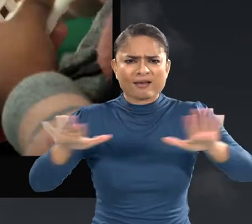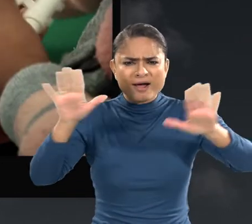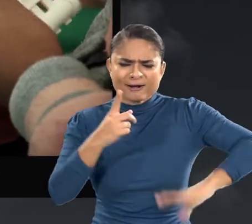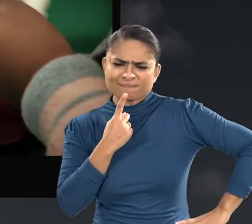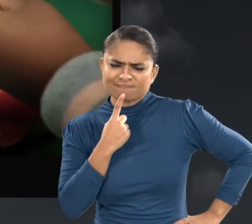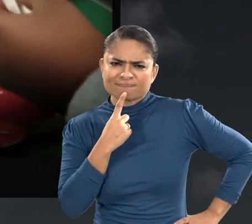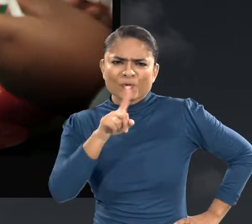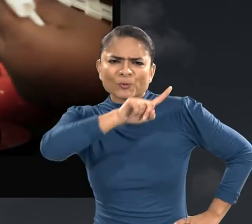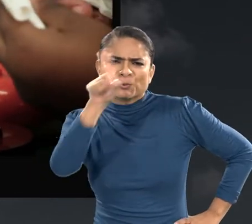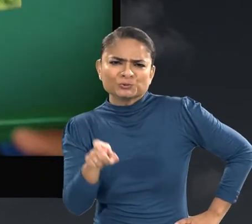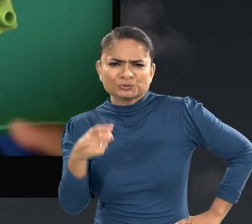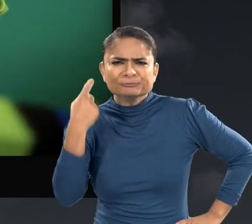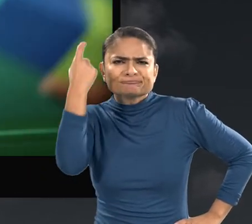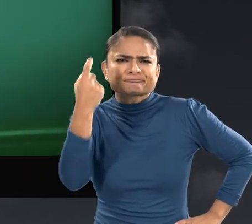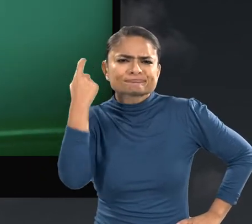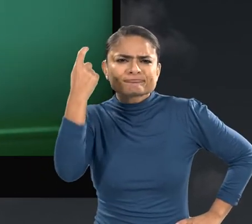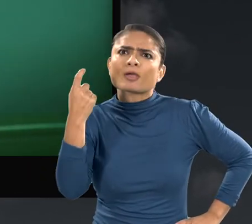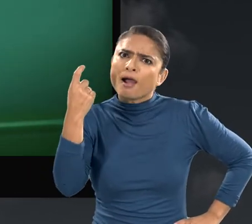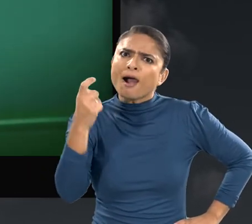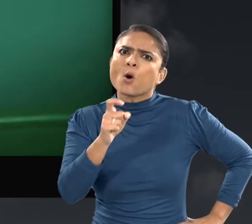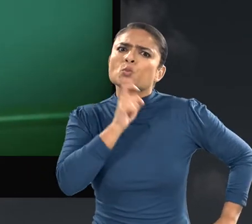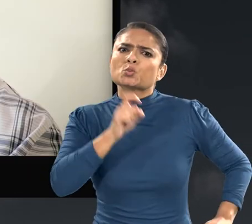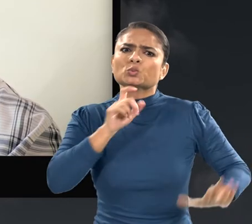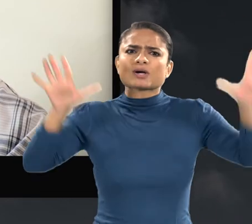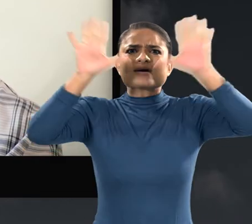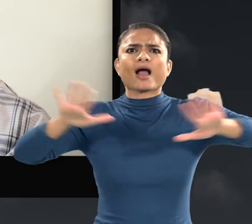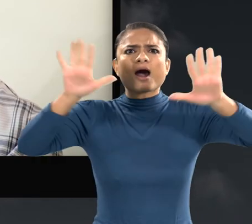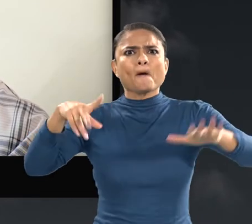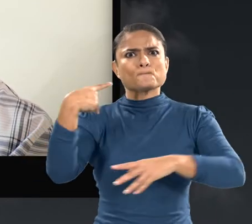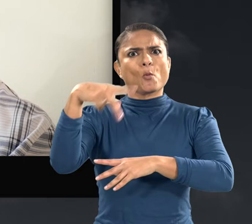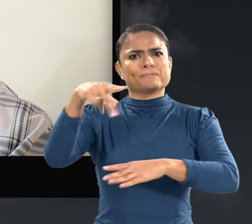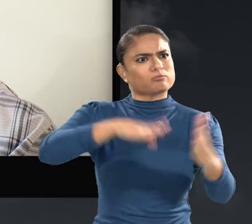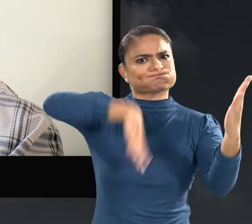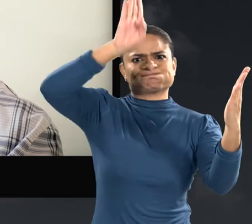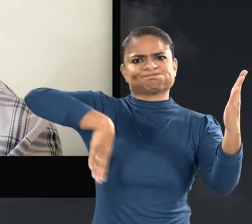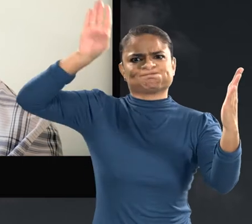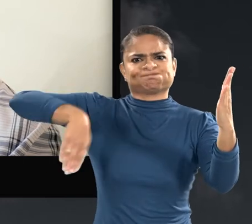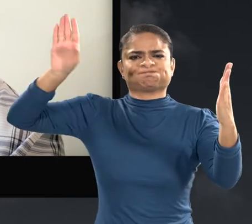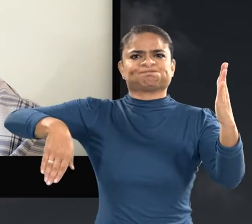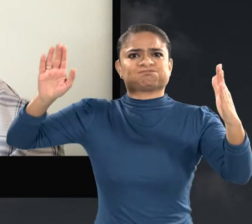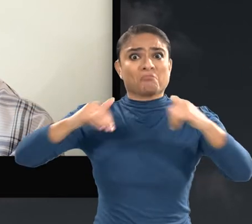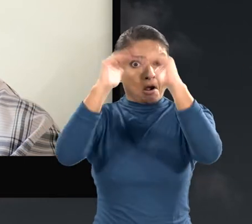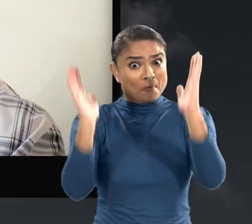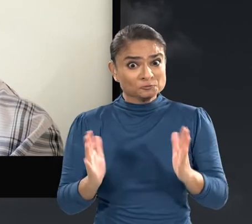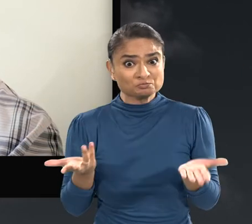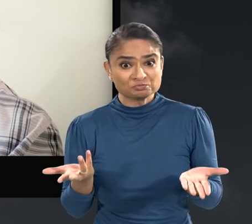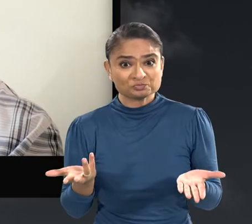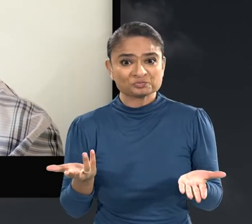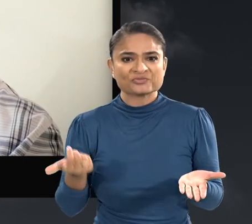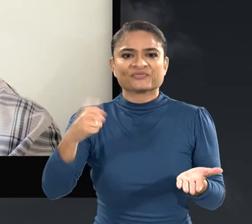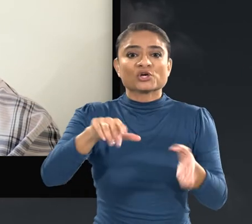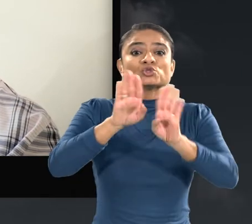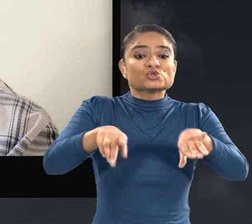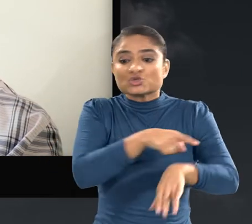thereafter, the decision was made that let's use color purple to paint, you know, the